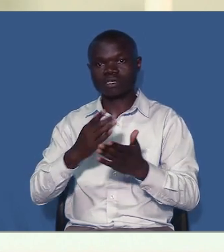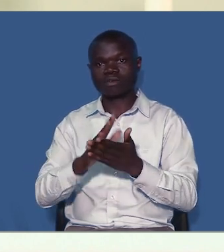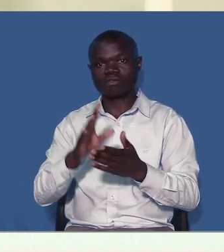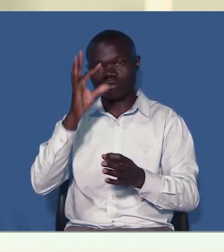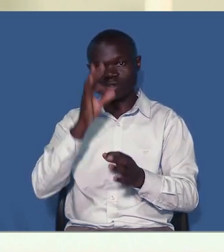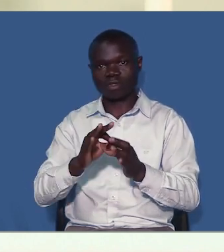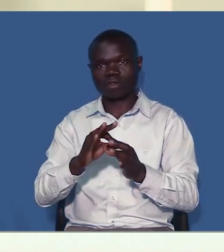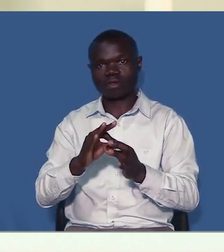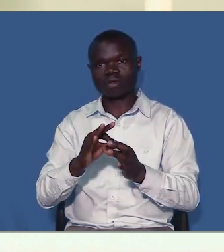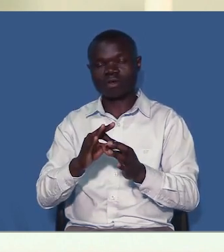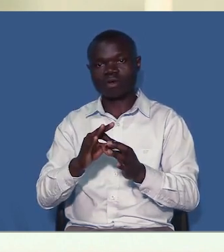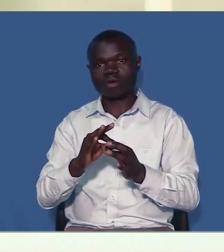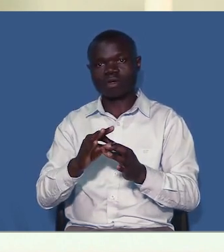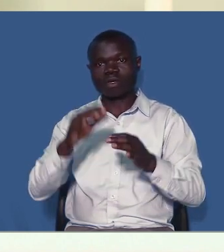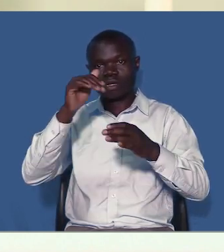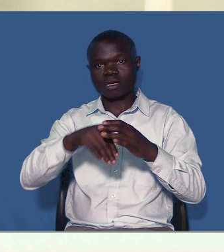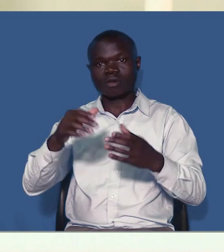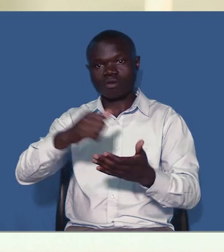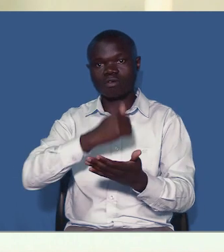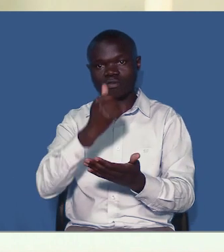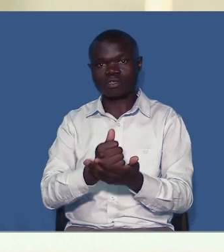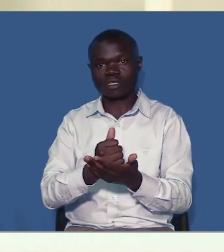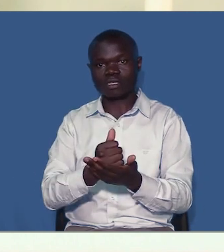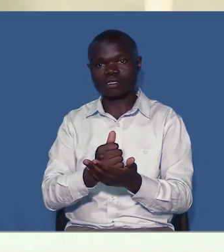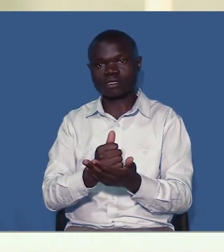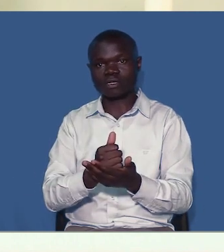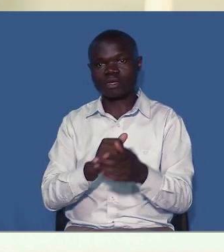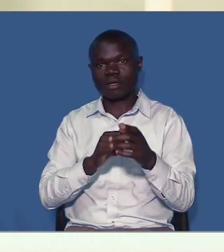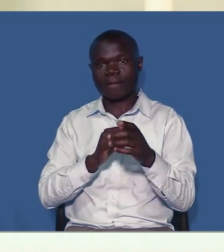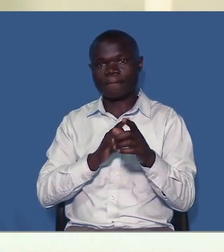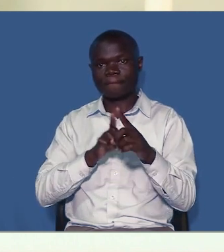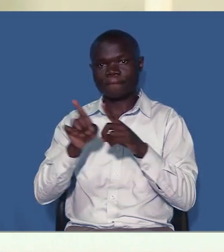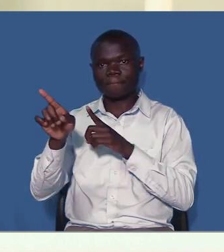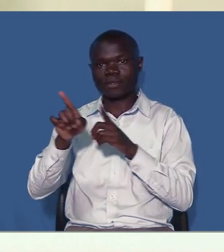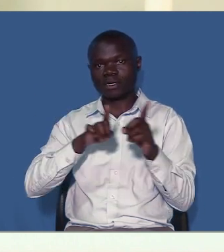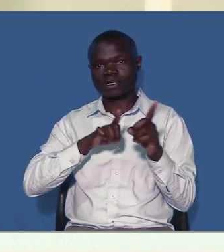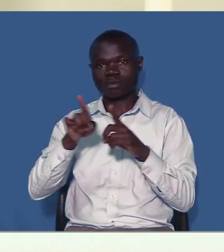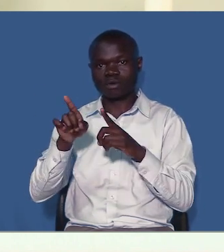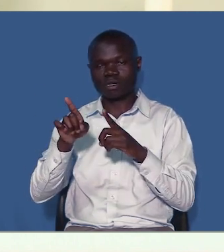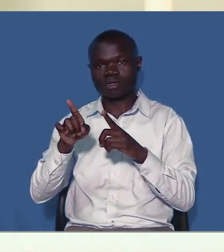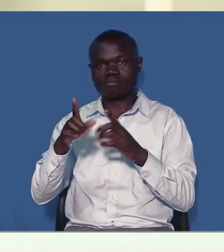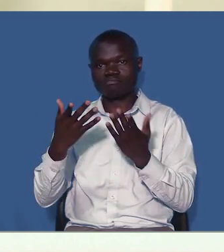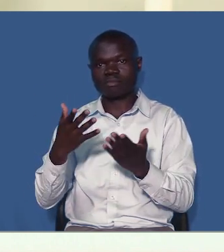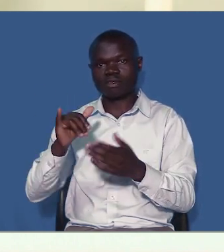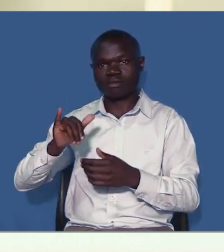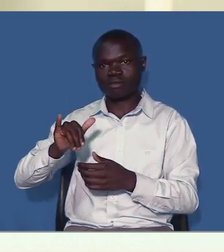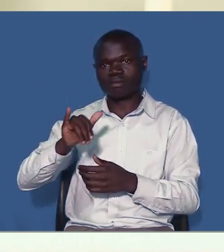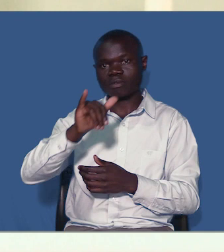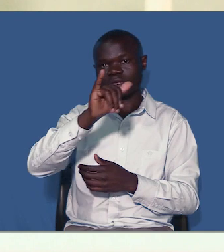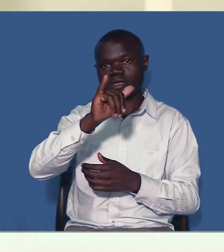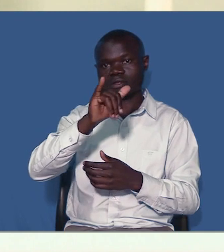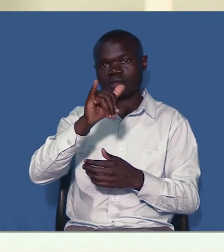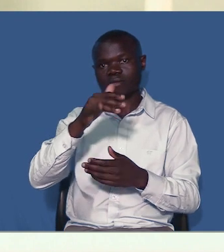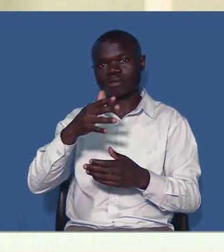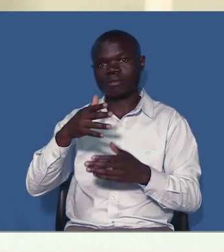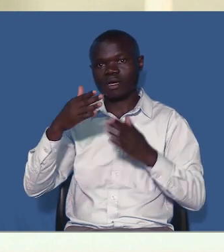our offices, in our transport modes, whether in a plane or in by road